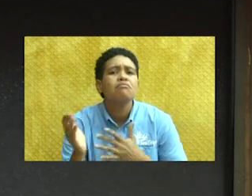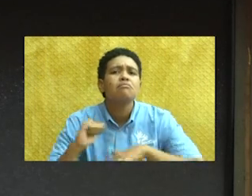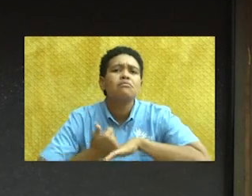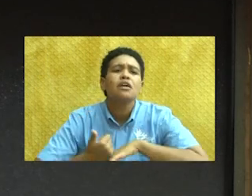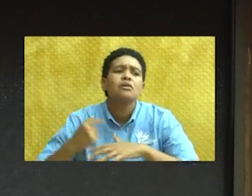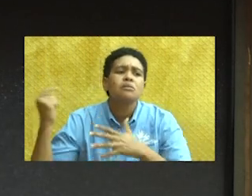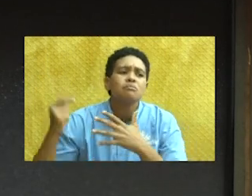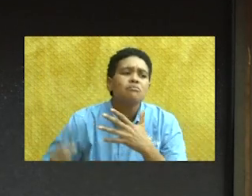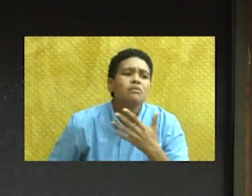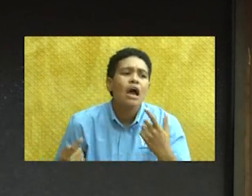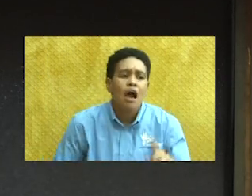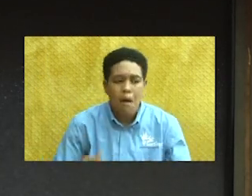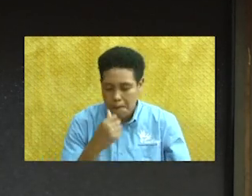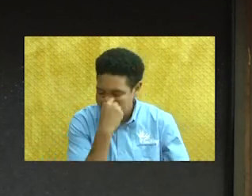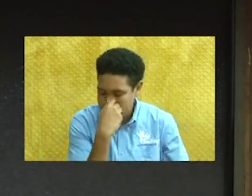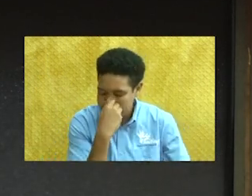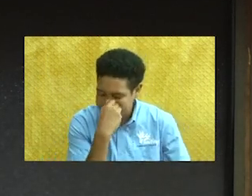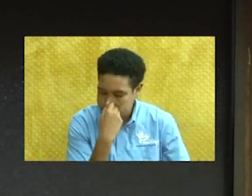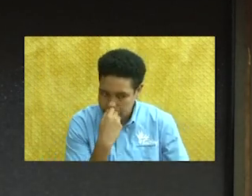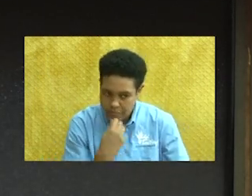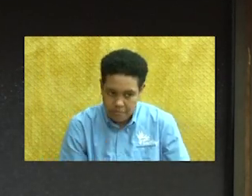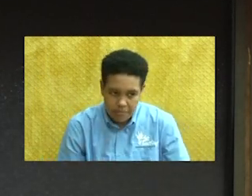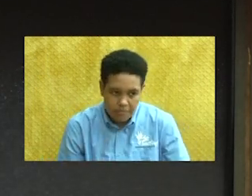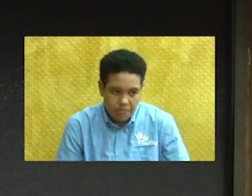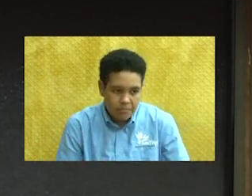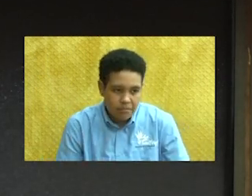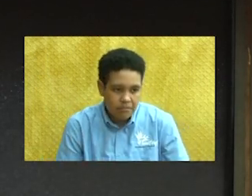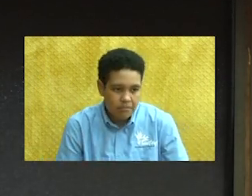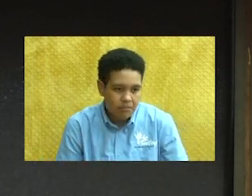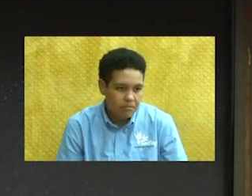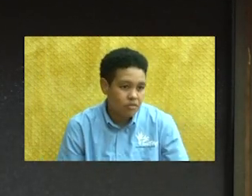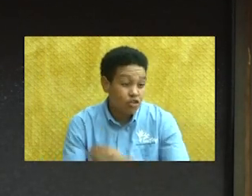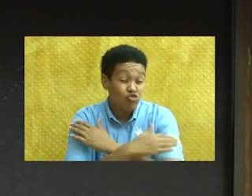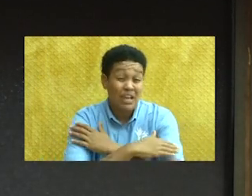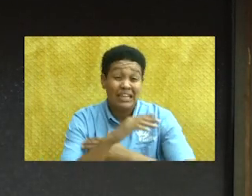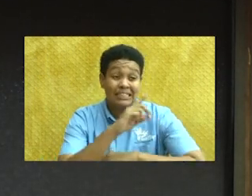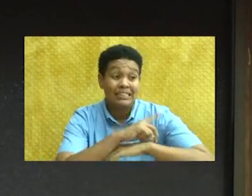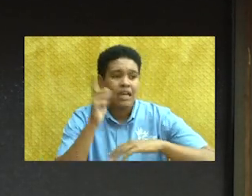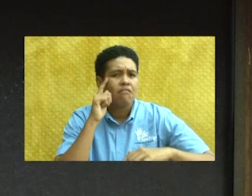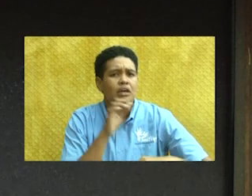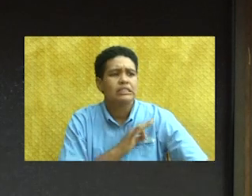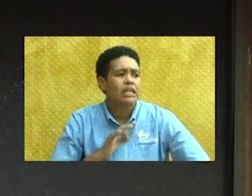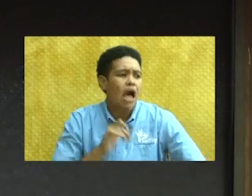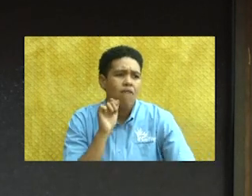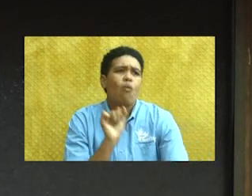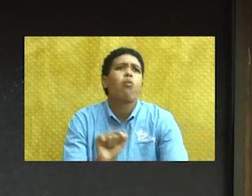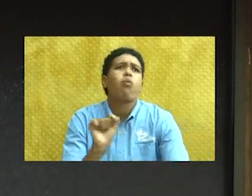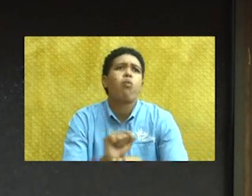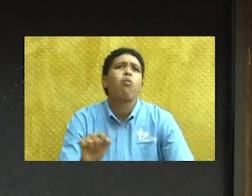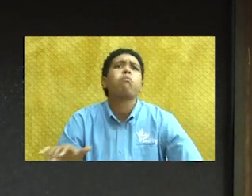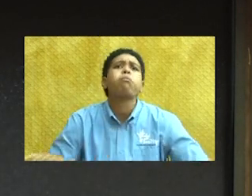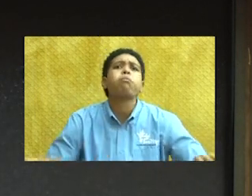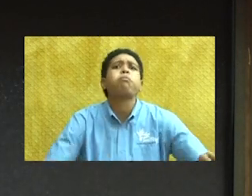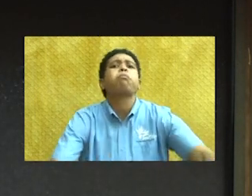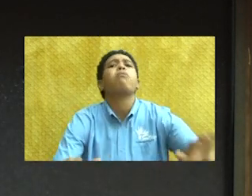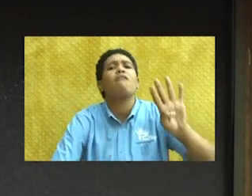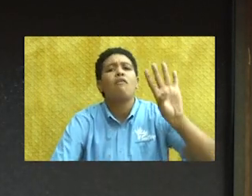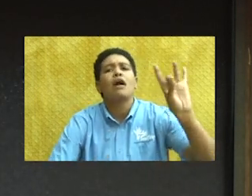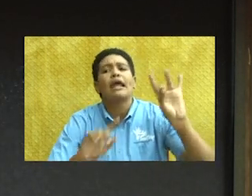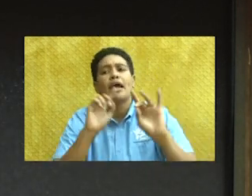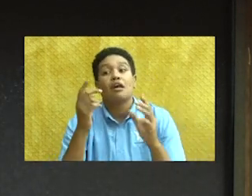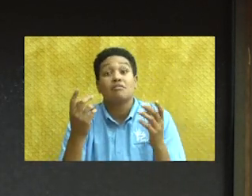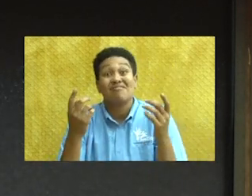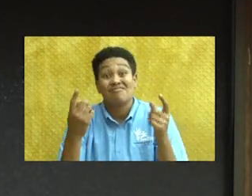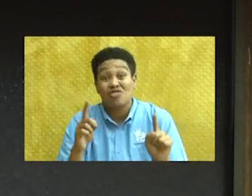Mandatory rest days for staff who would have worked excessive hours, mandatory 48-hour results for